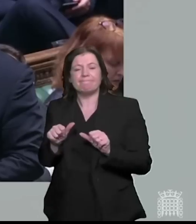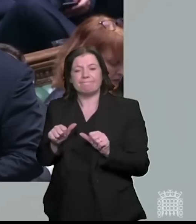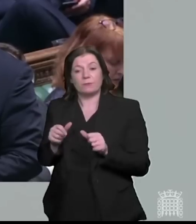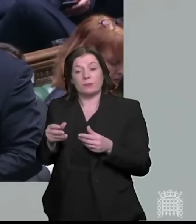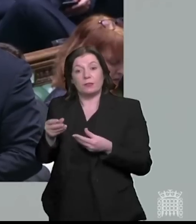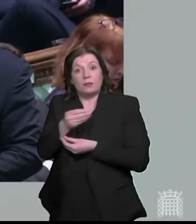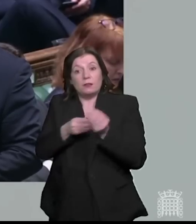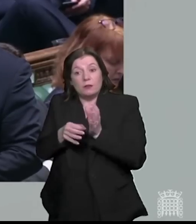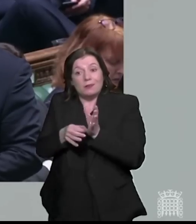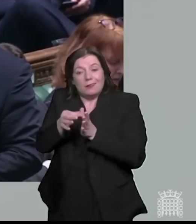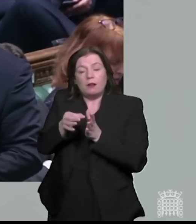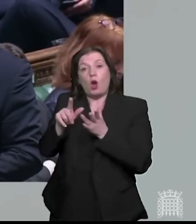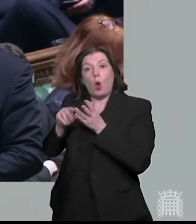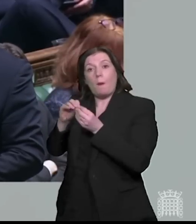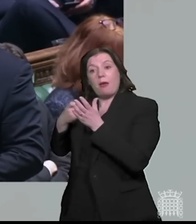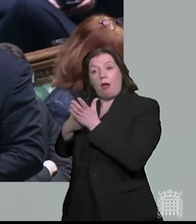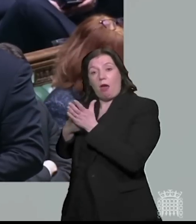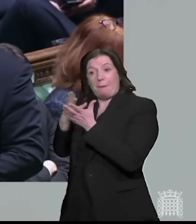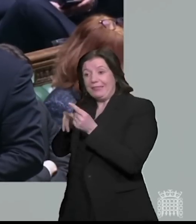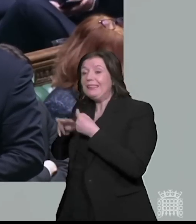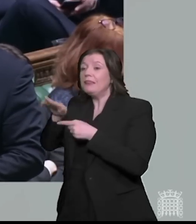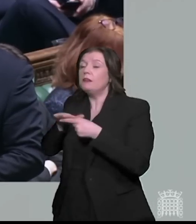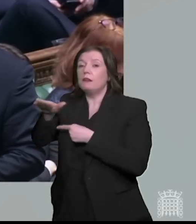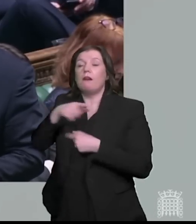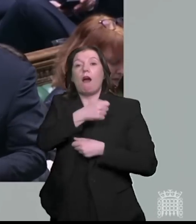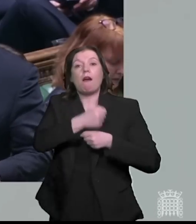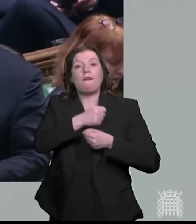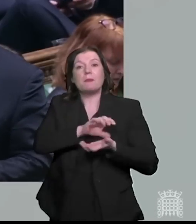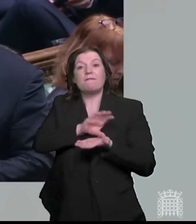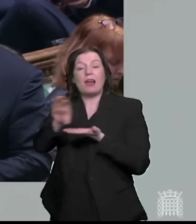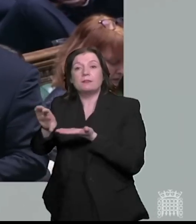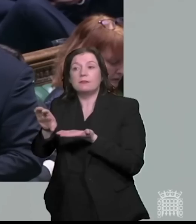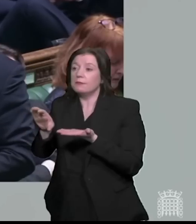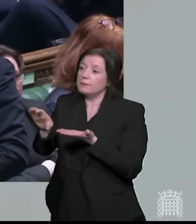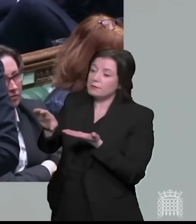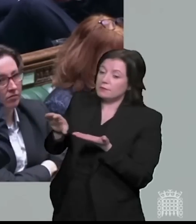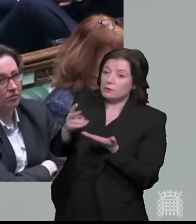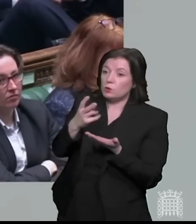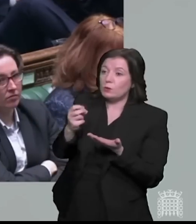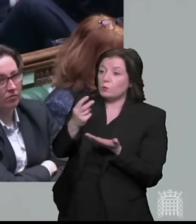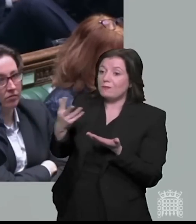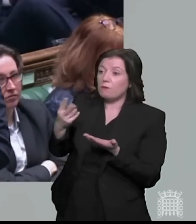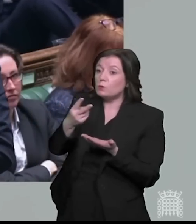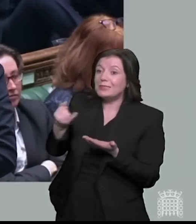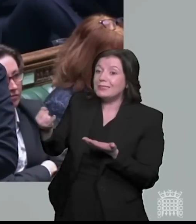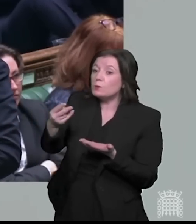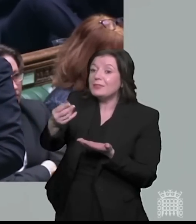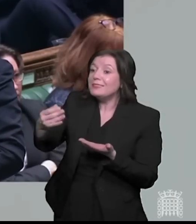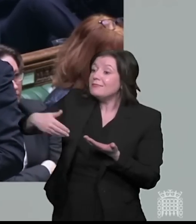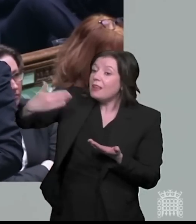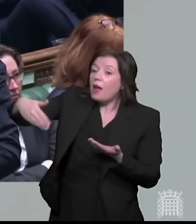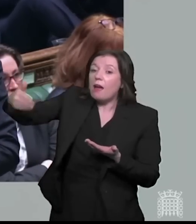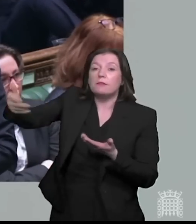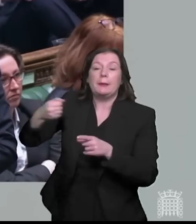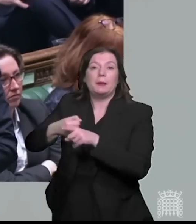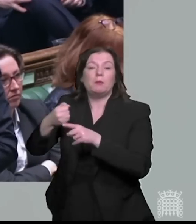the OBR forecast makes clear the impact of government investment. It's negative in 2025, 26 and 27, a